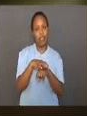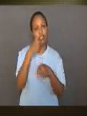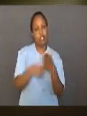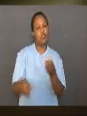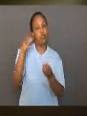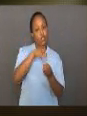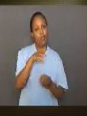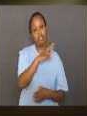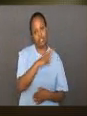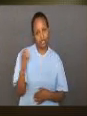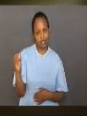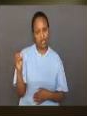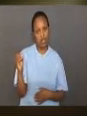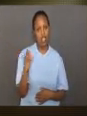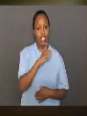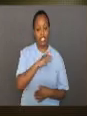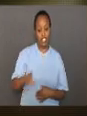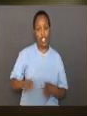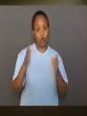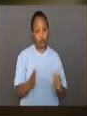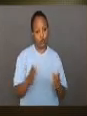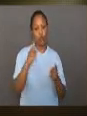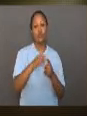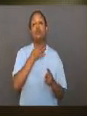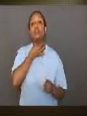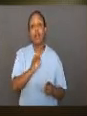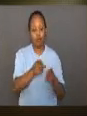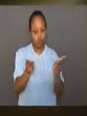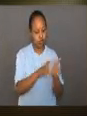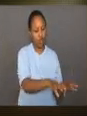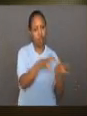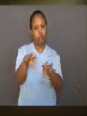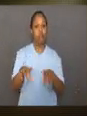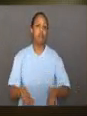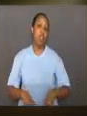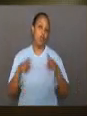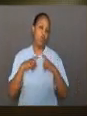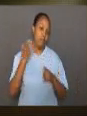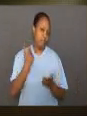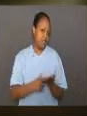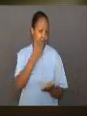land taxes and by the forced resettlement of Christians in a Muslim region.